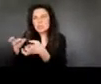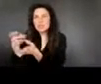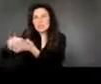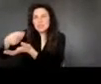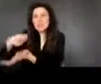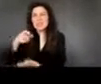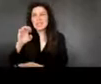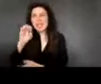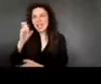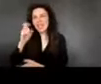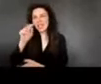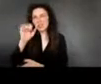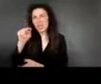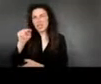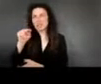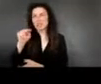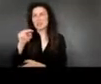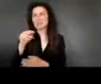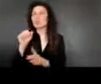activity itself. So in the social sense of